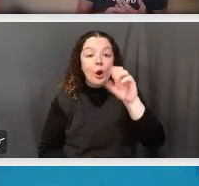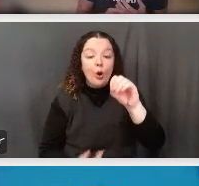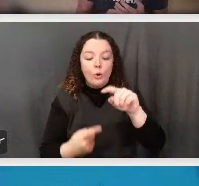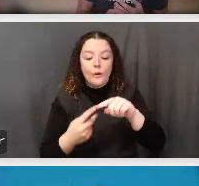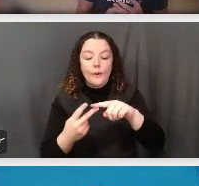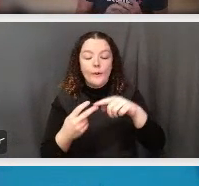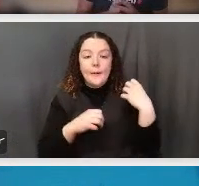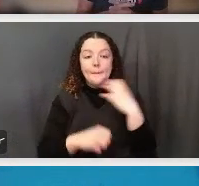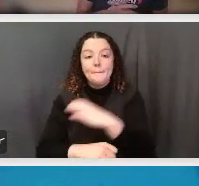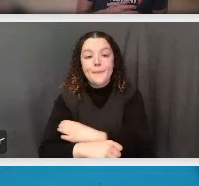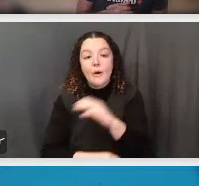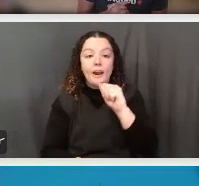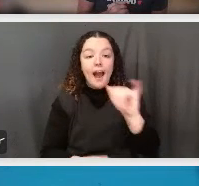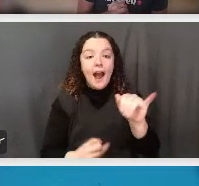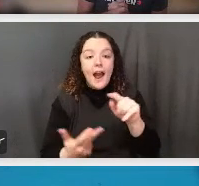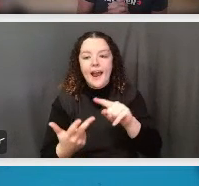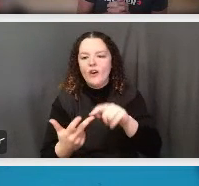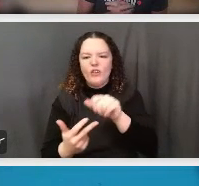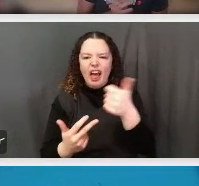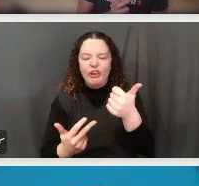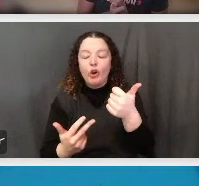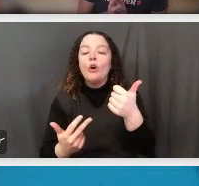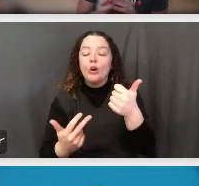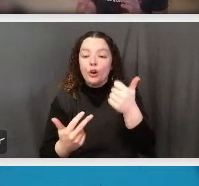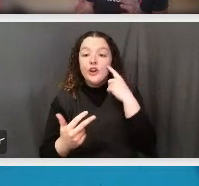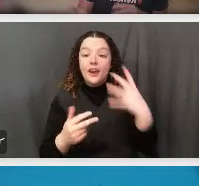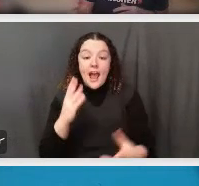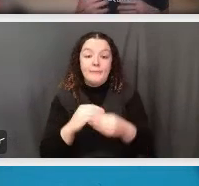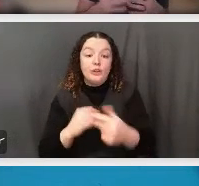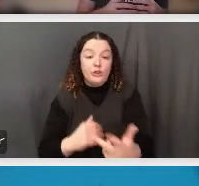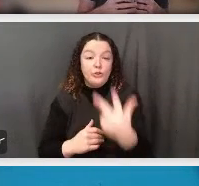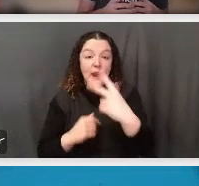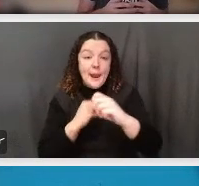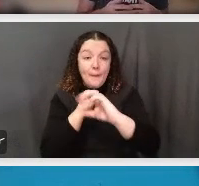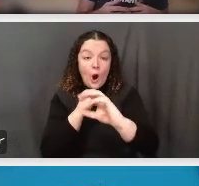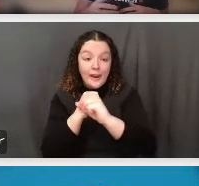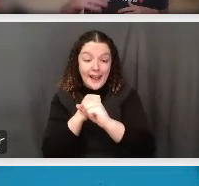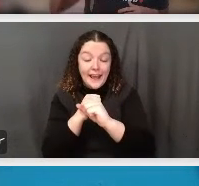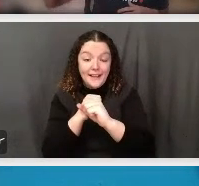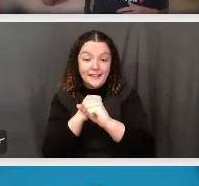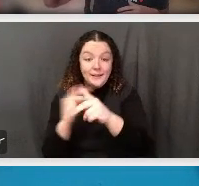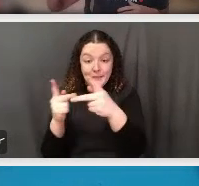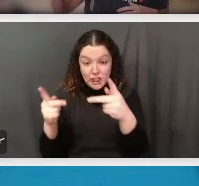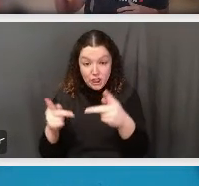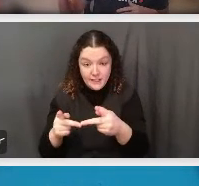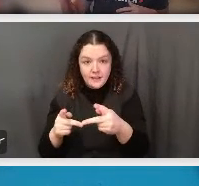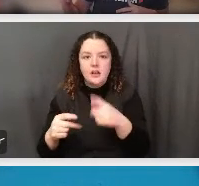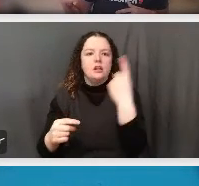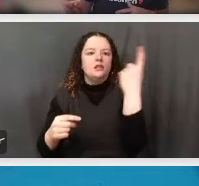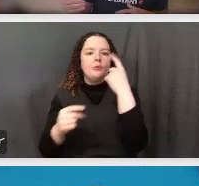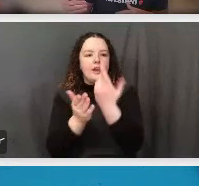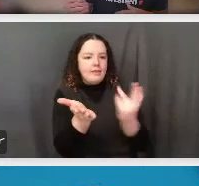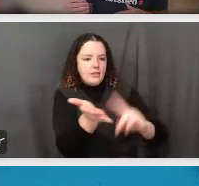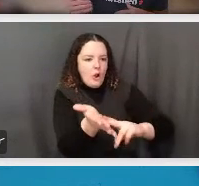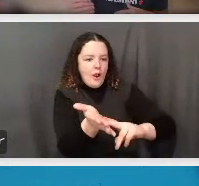can add up to 3 free marketing seats that enables someone to be able to log in and handle basically everything inside